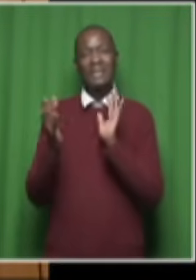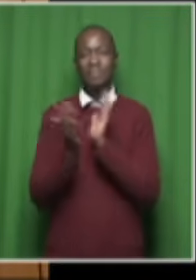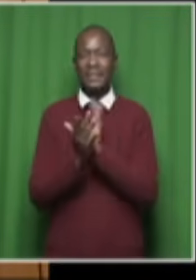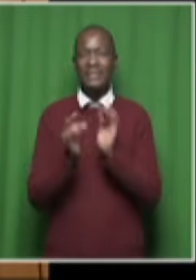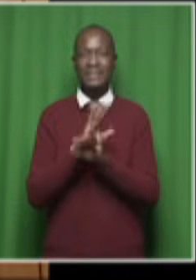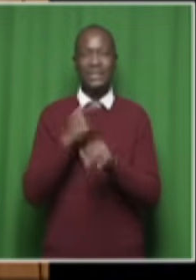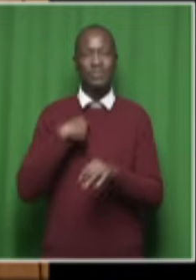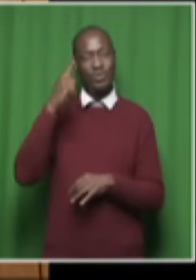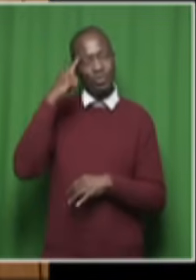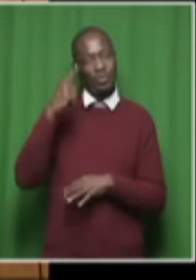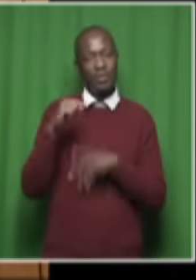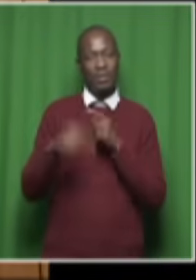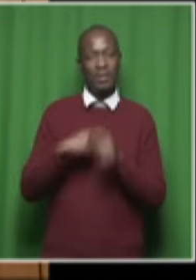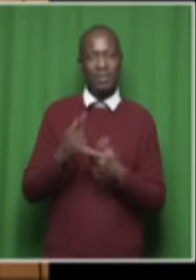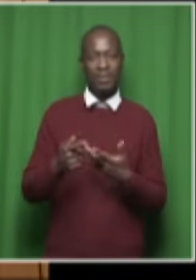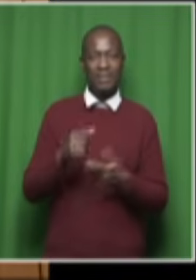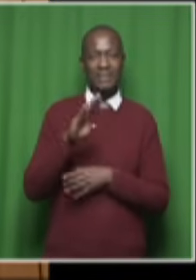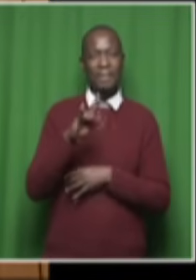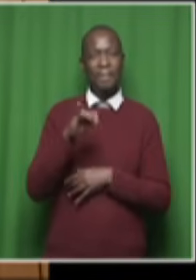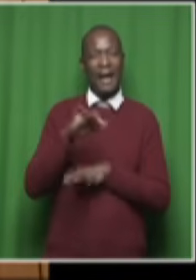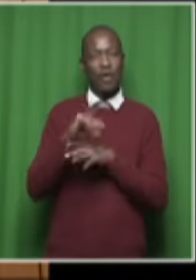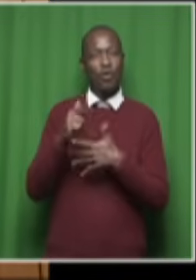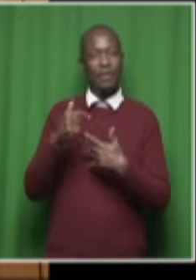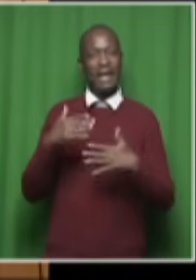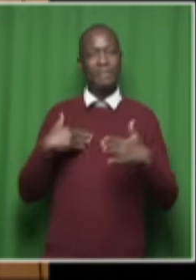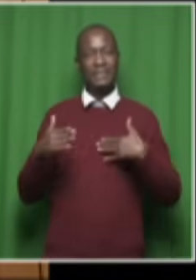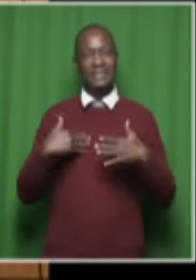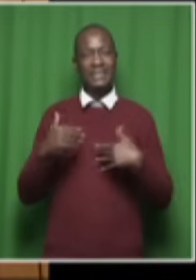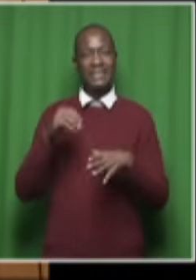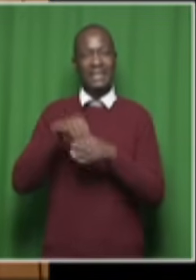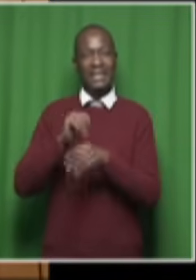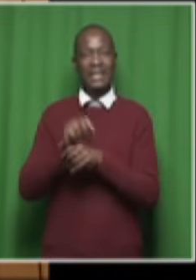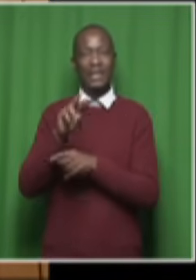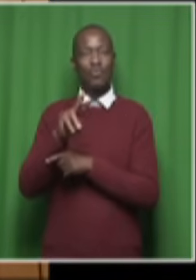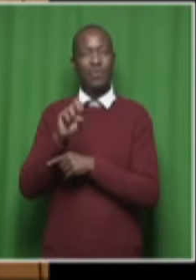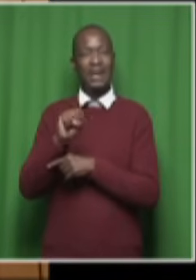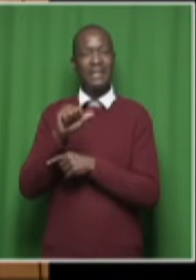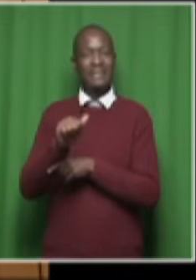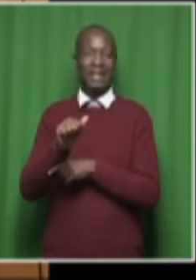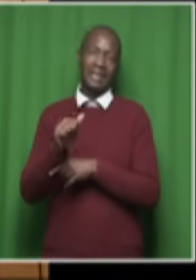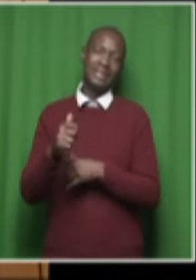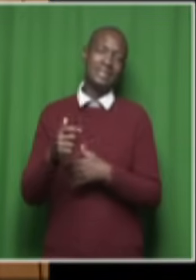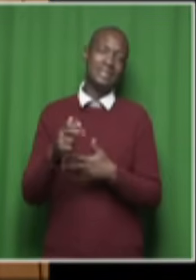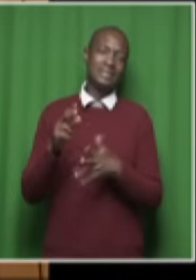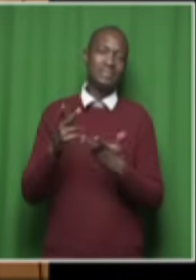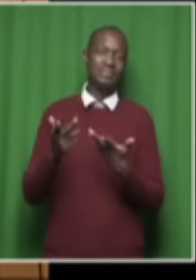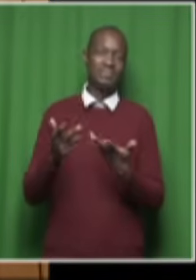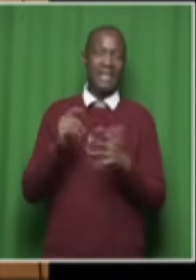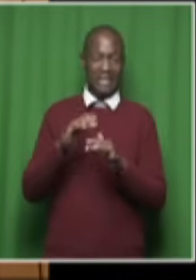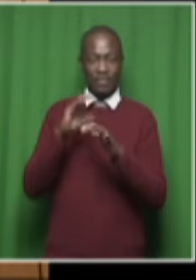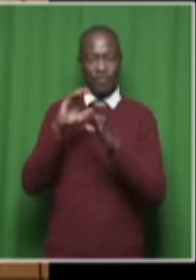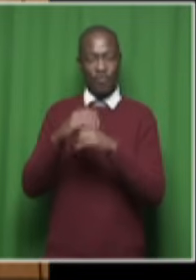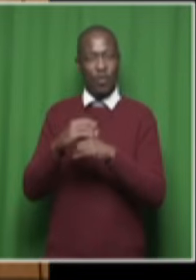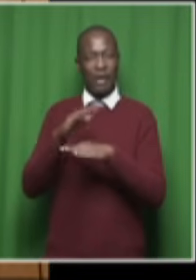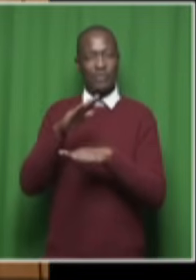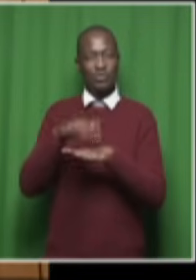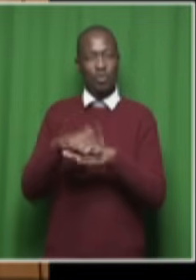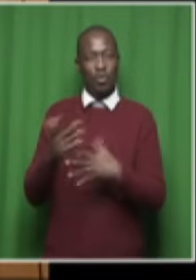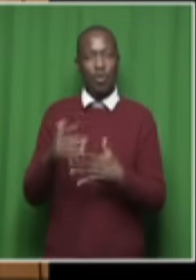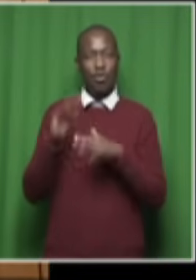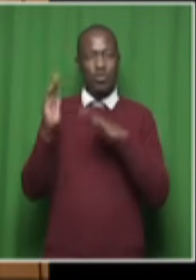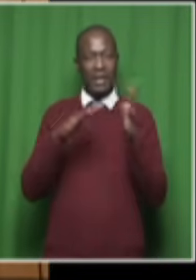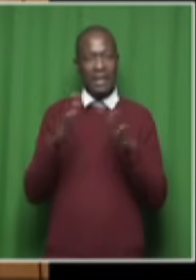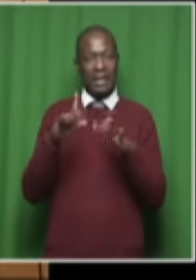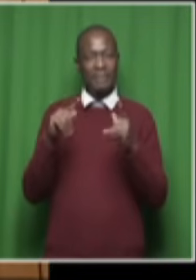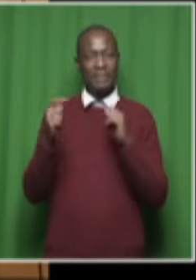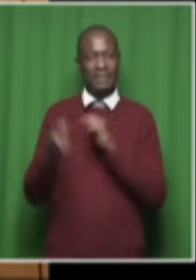also the Biden administration in the USA is very strongly focused on climate